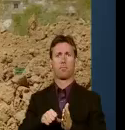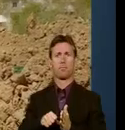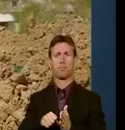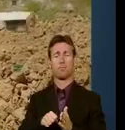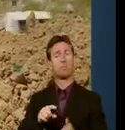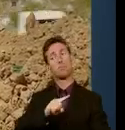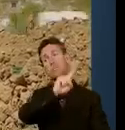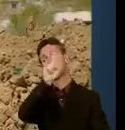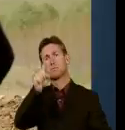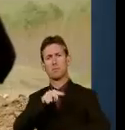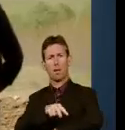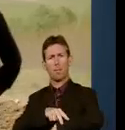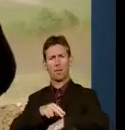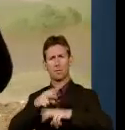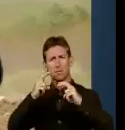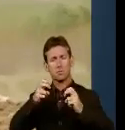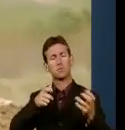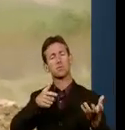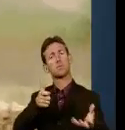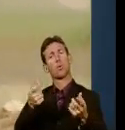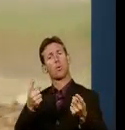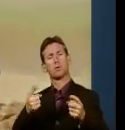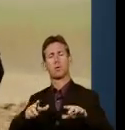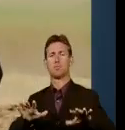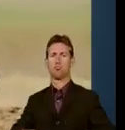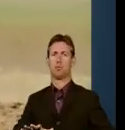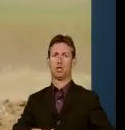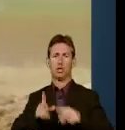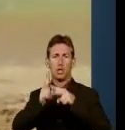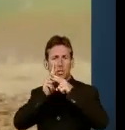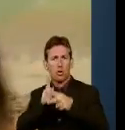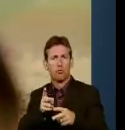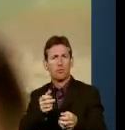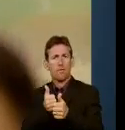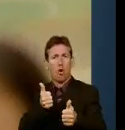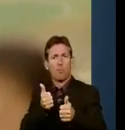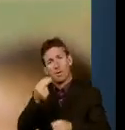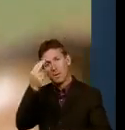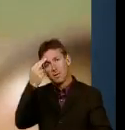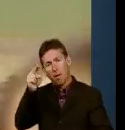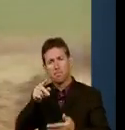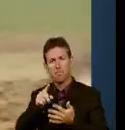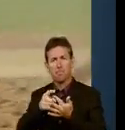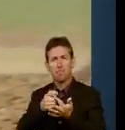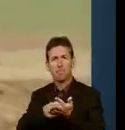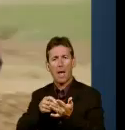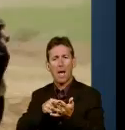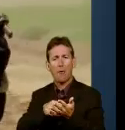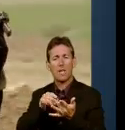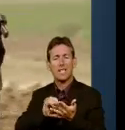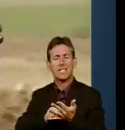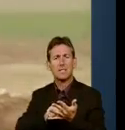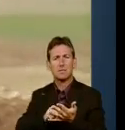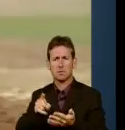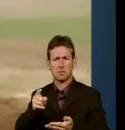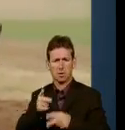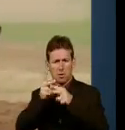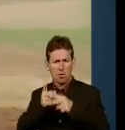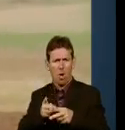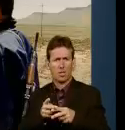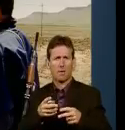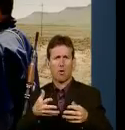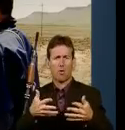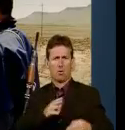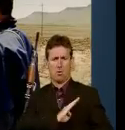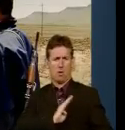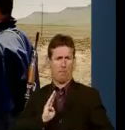Afterwards, the police discovered the gunmen were from a British security company called N.W.O. They were guarding some US Army engineers, and their convoy